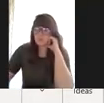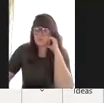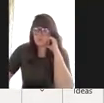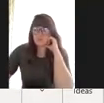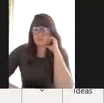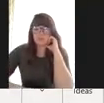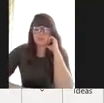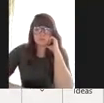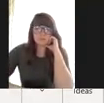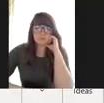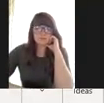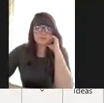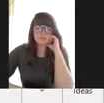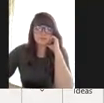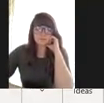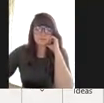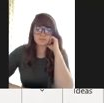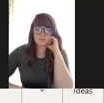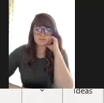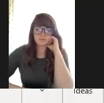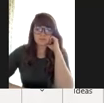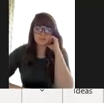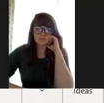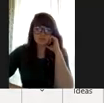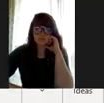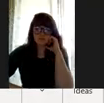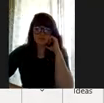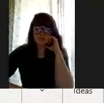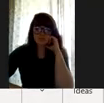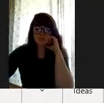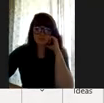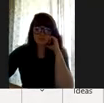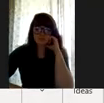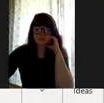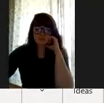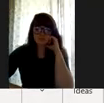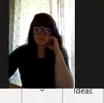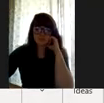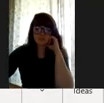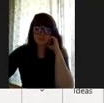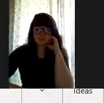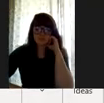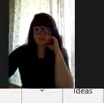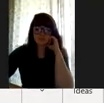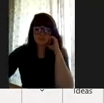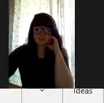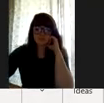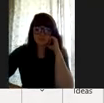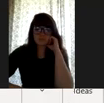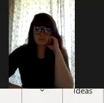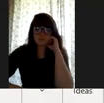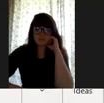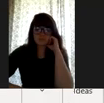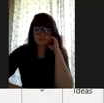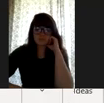in this hope and you can be confident is because you have an unlimited flow of God's love, of his provision,